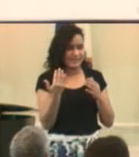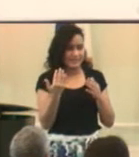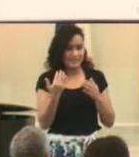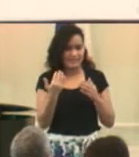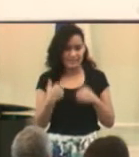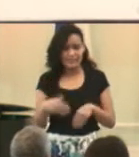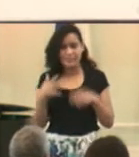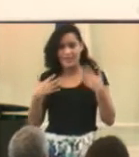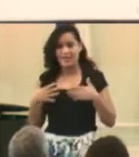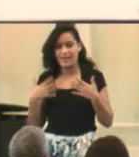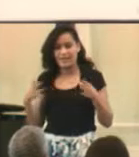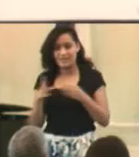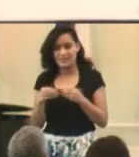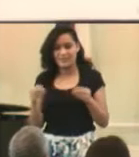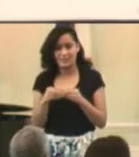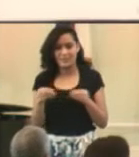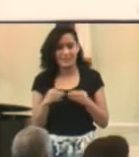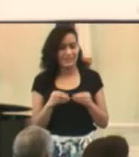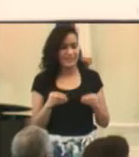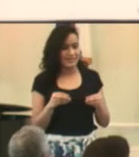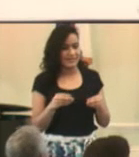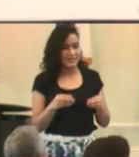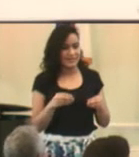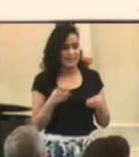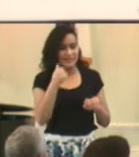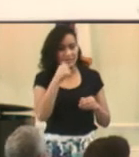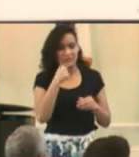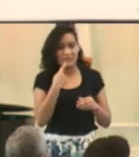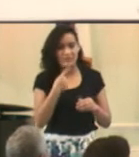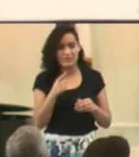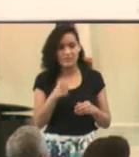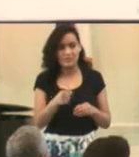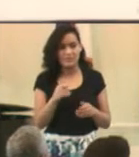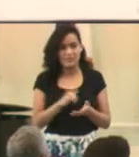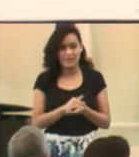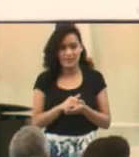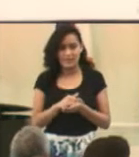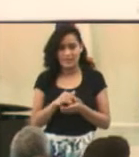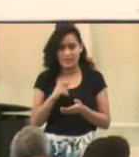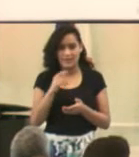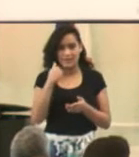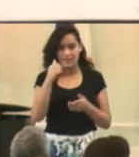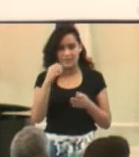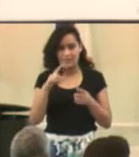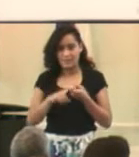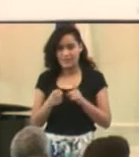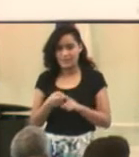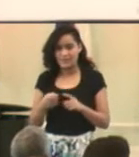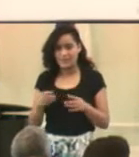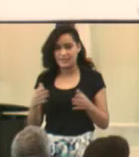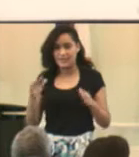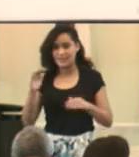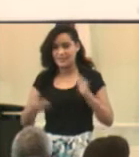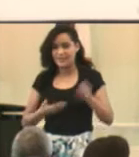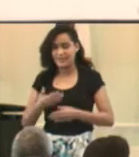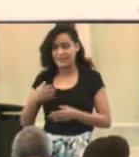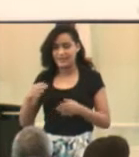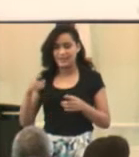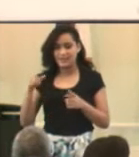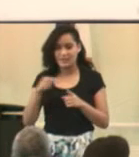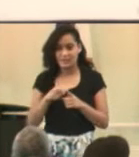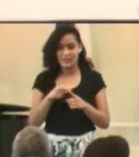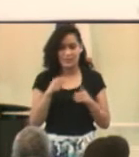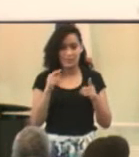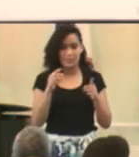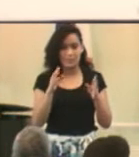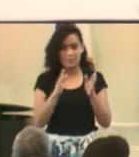happy. Rupa told him that she and Vanesh had been invited to give Bible classes to a family who wanted to know more